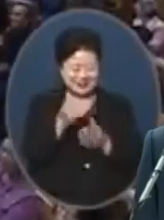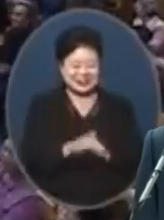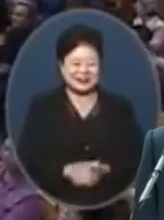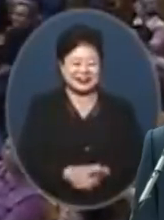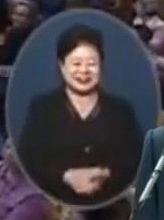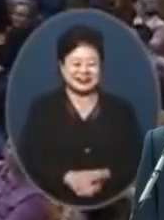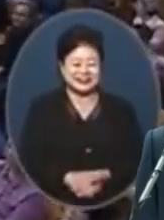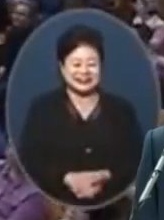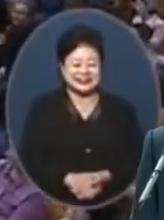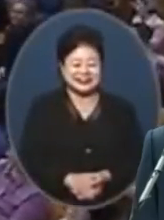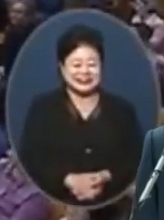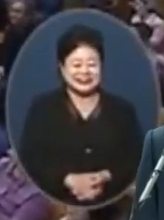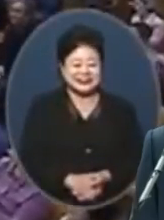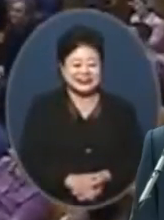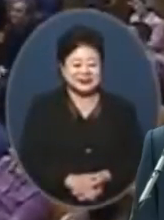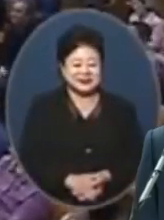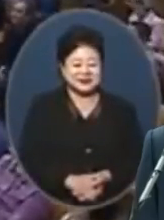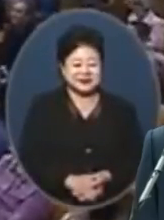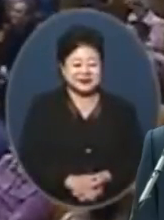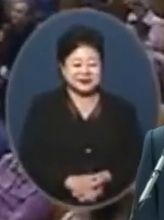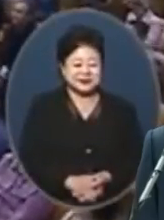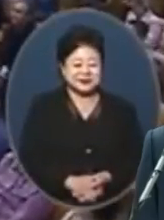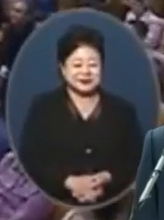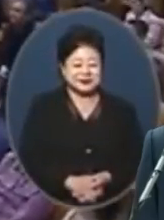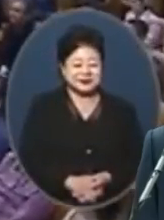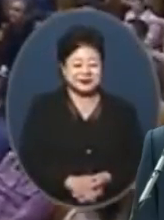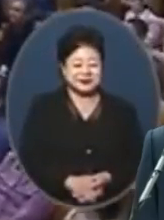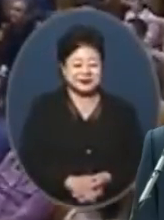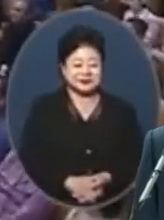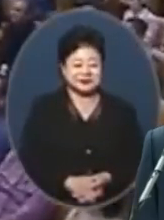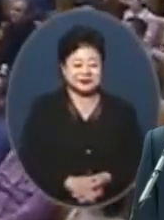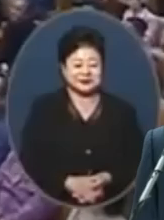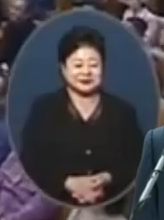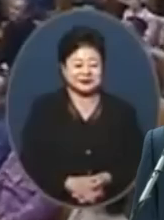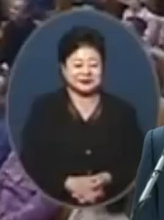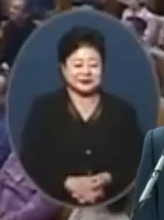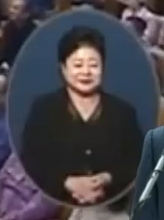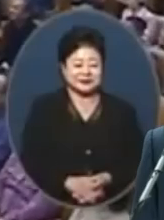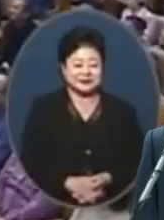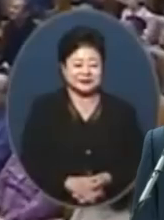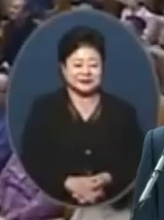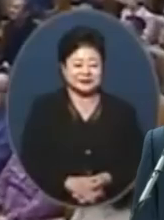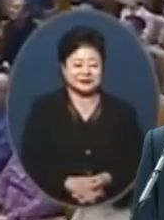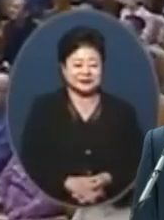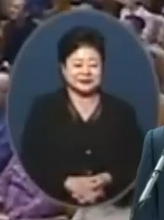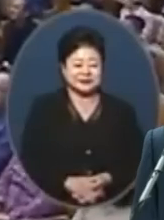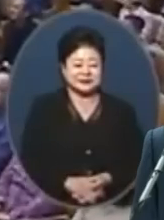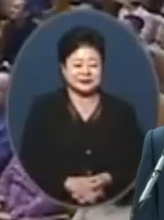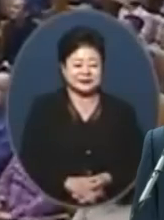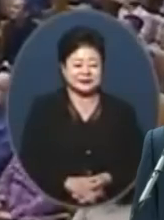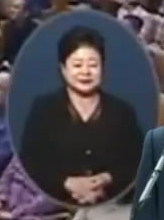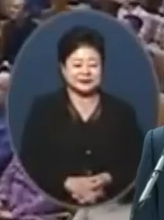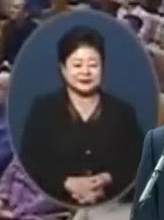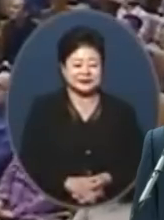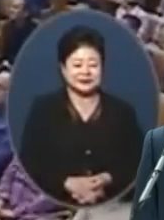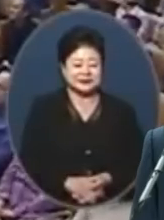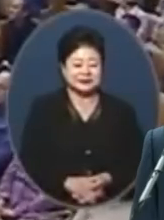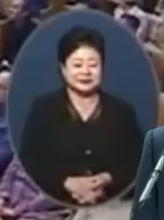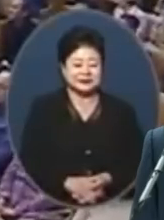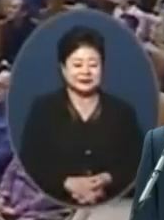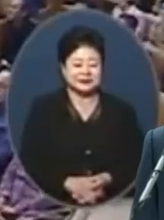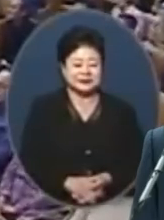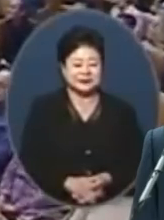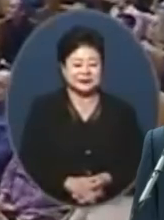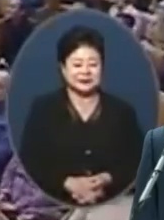And so now he finally he also changed and became a Christian and joined the choir and she joined all kinds